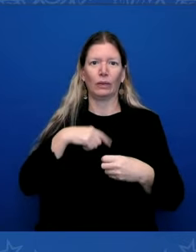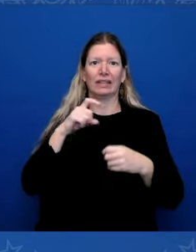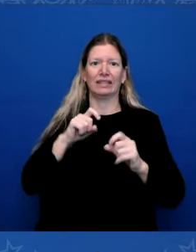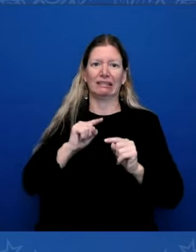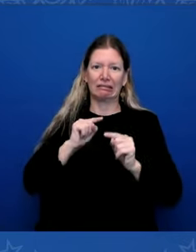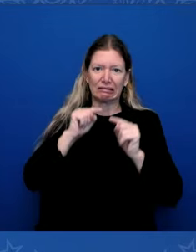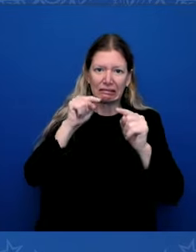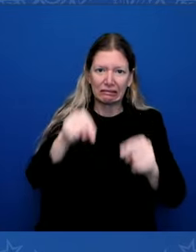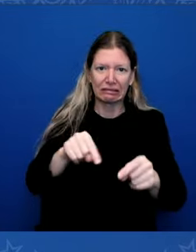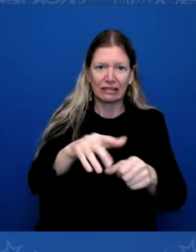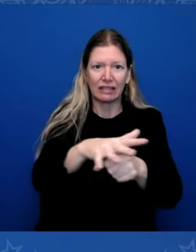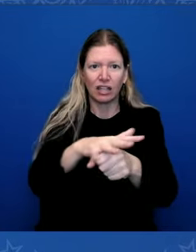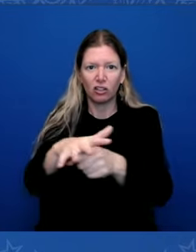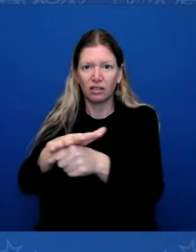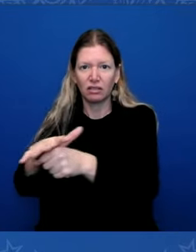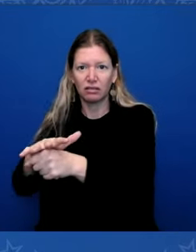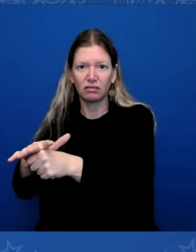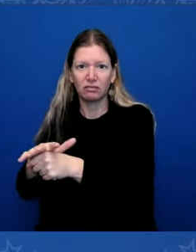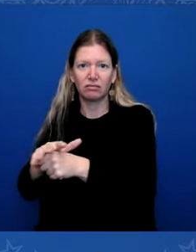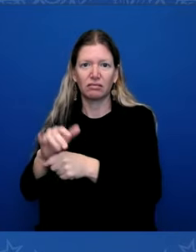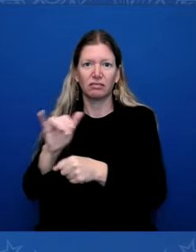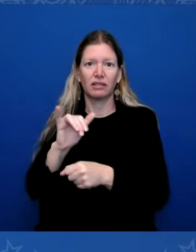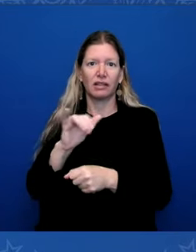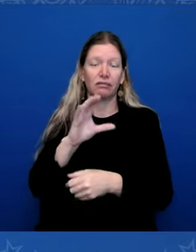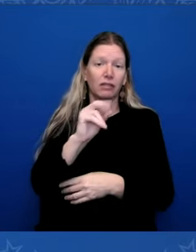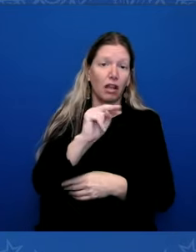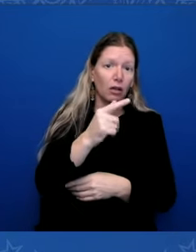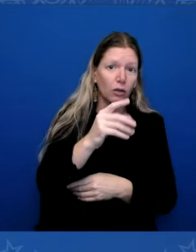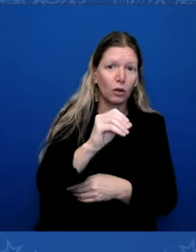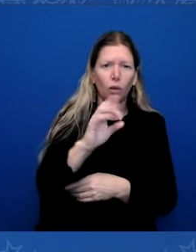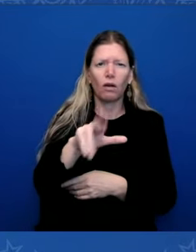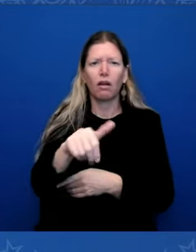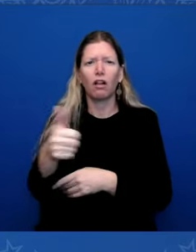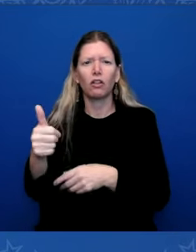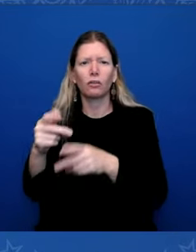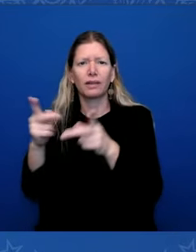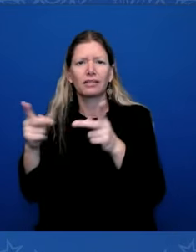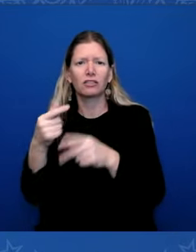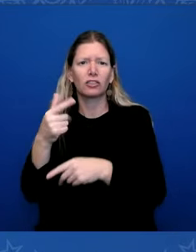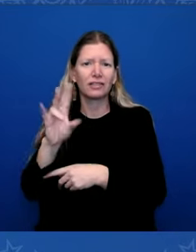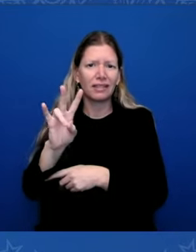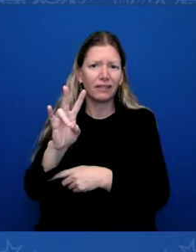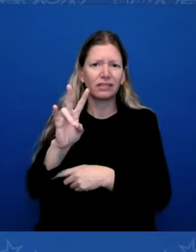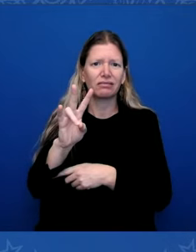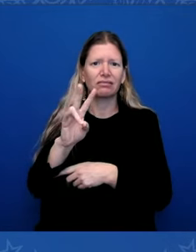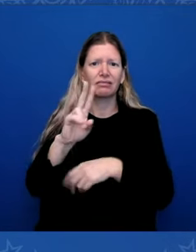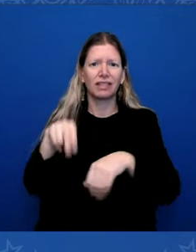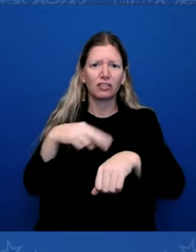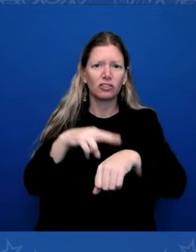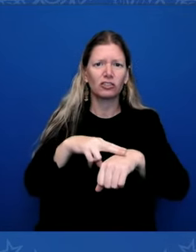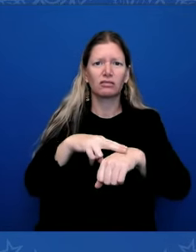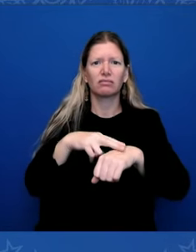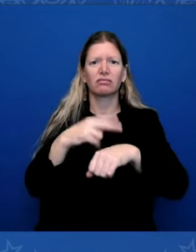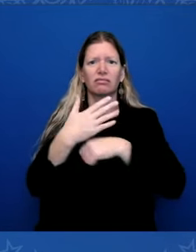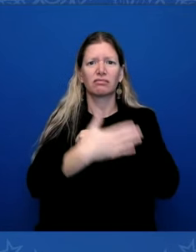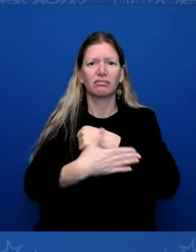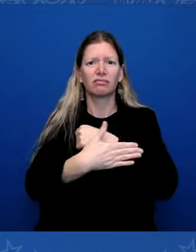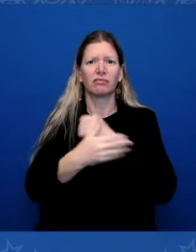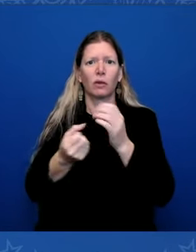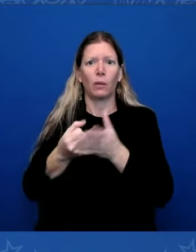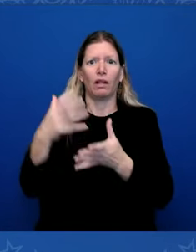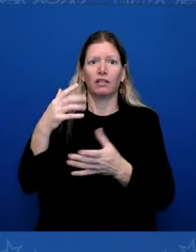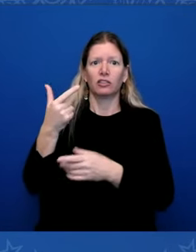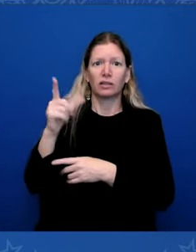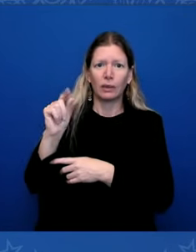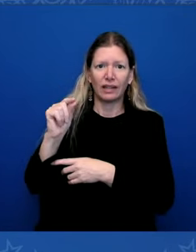G7 nations and as the wealthy G20 nations, though, and providing the kind of infrastructure they need to be able to benefit. And guess what?